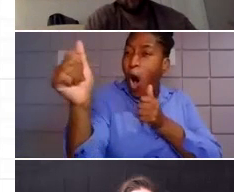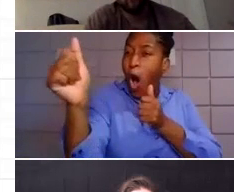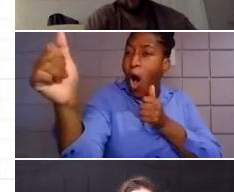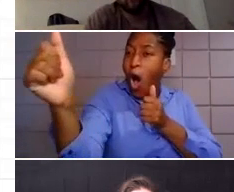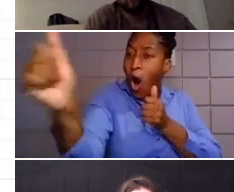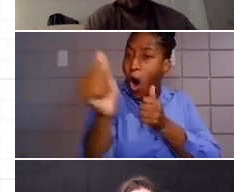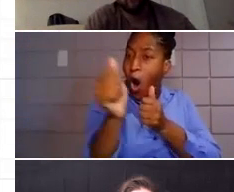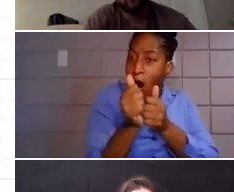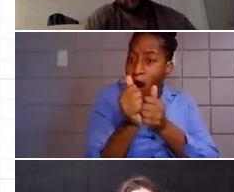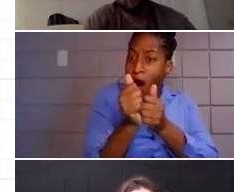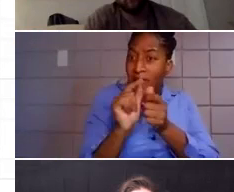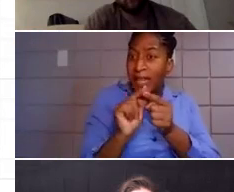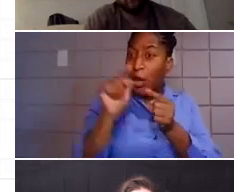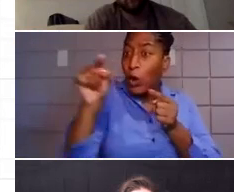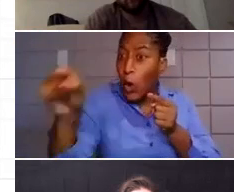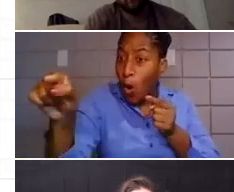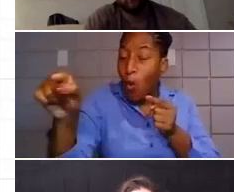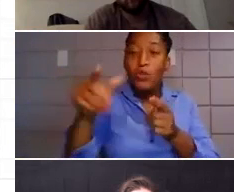start, right? Okay.